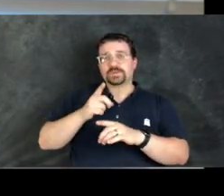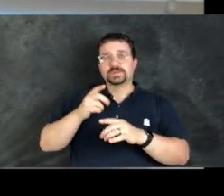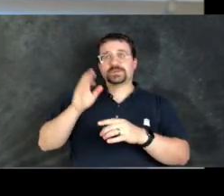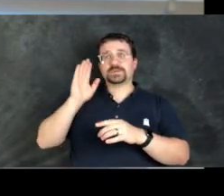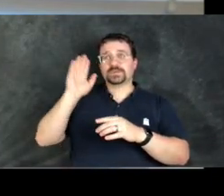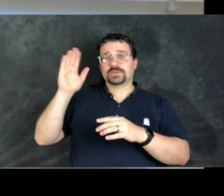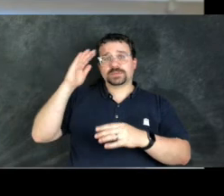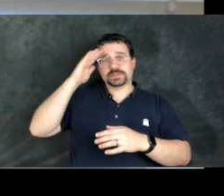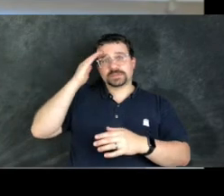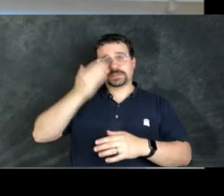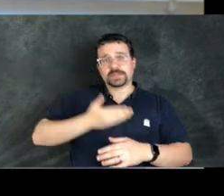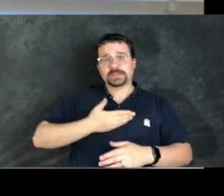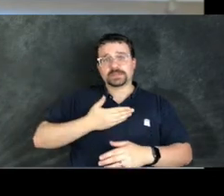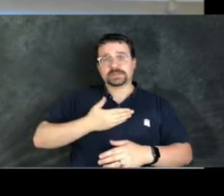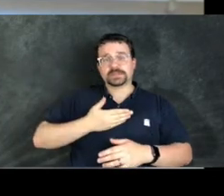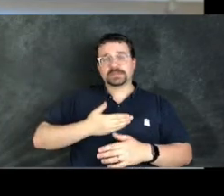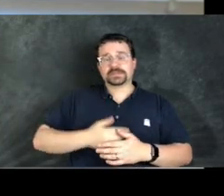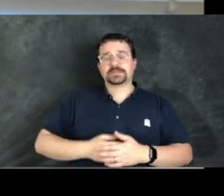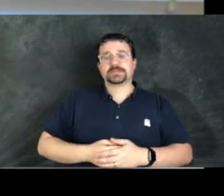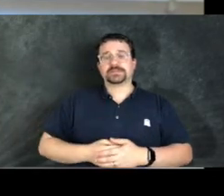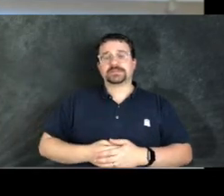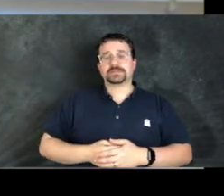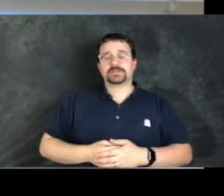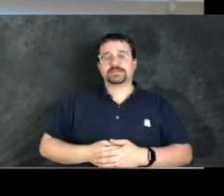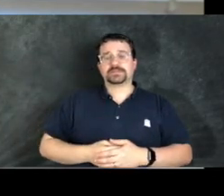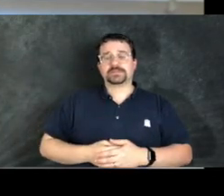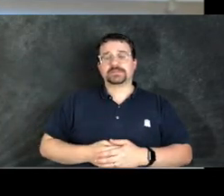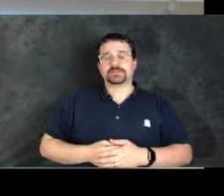is your Son,